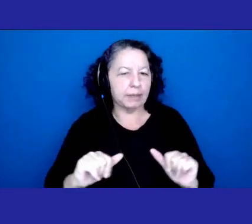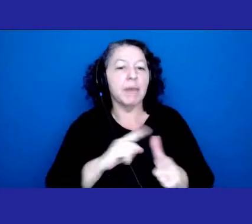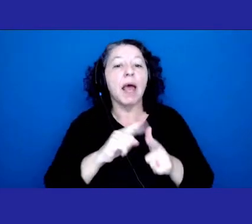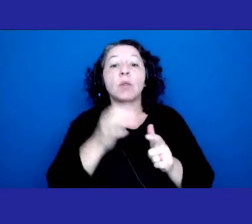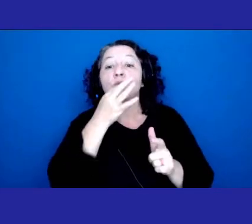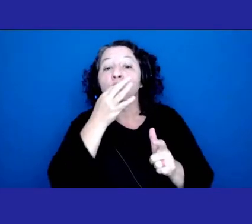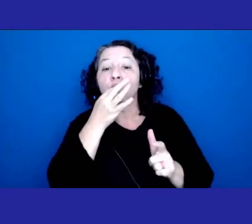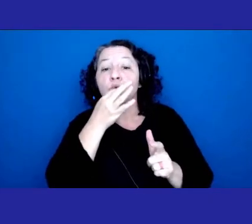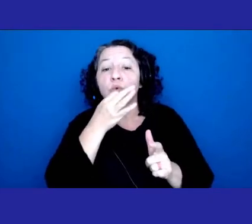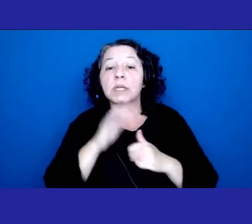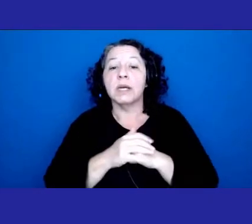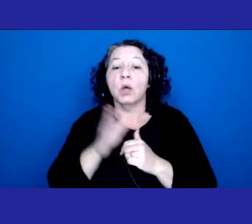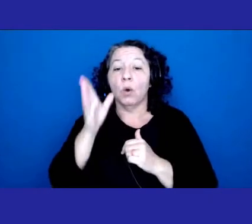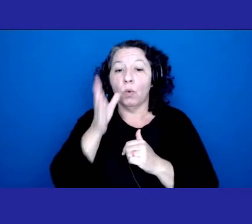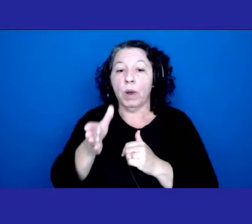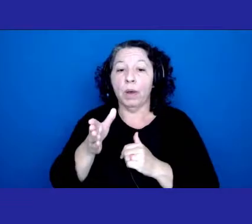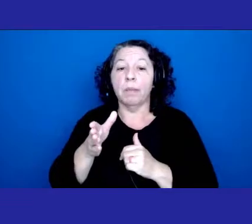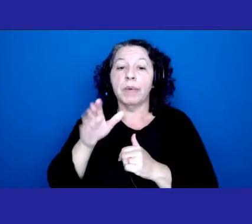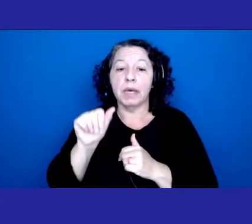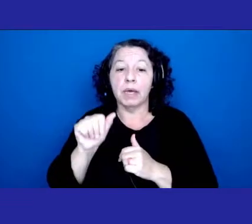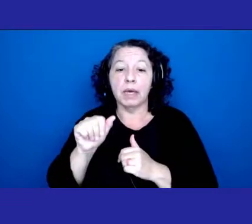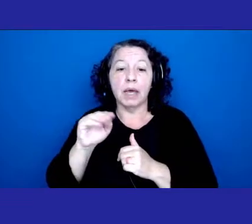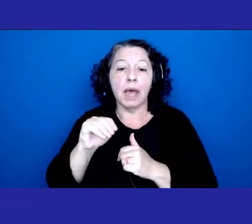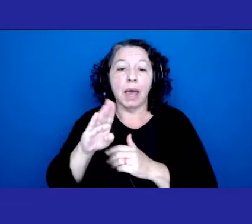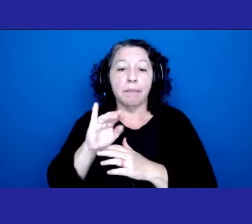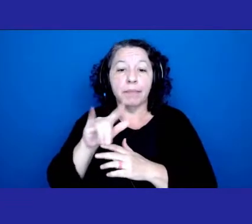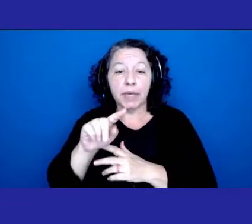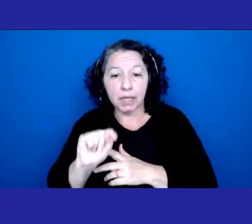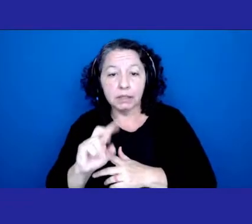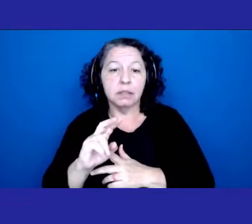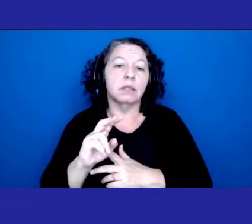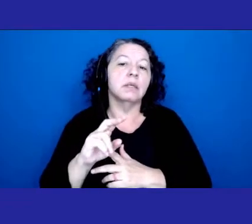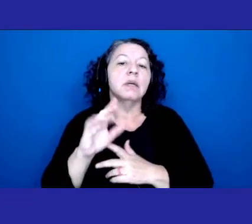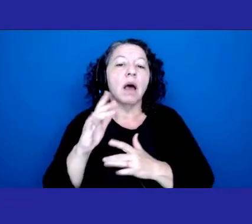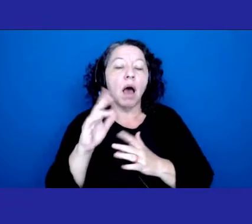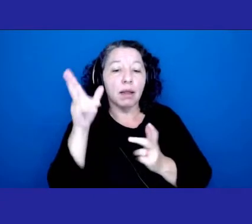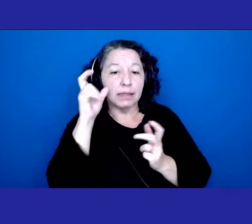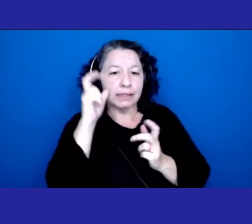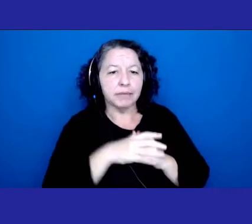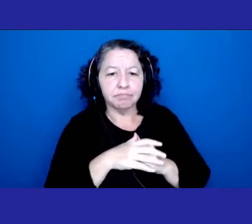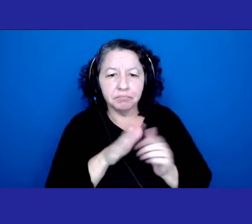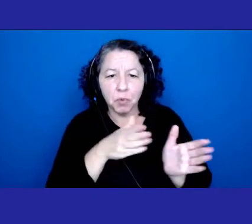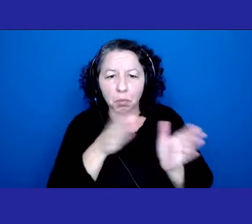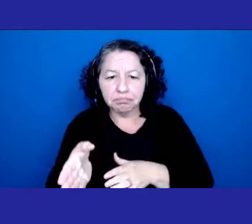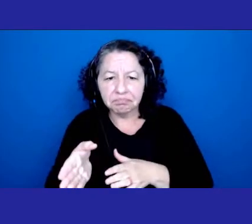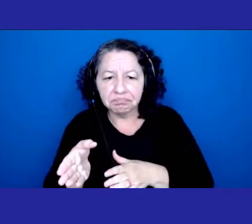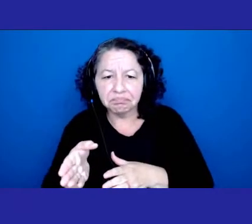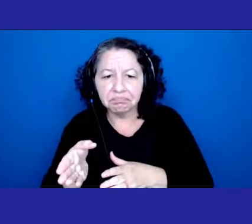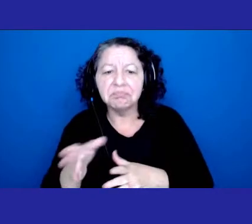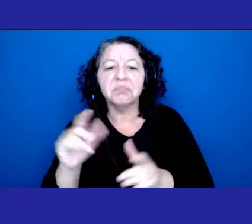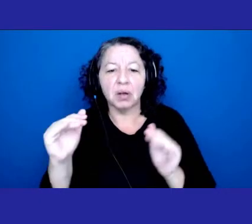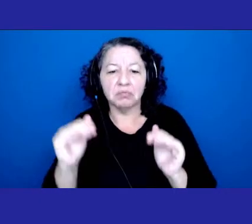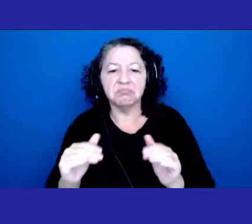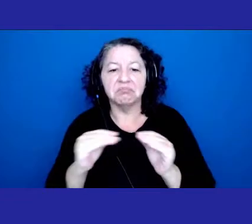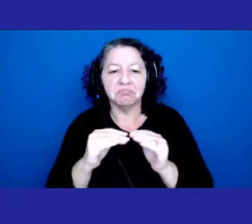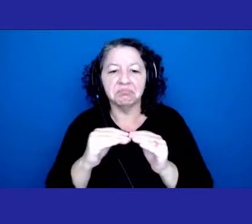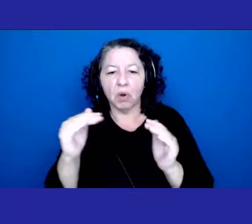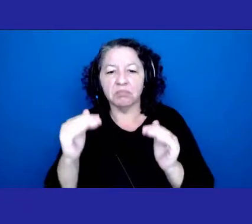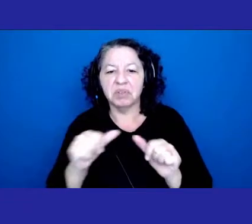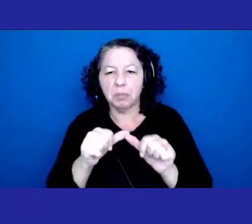ambient listening. The next bullet point is, you can go down a couple, thank you. You can keep